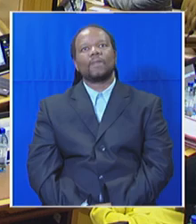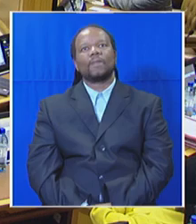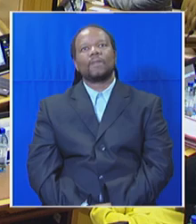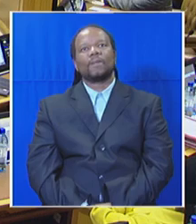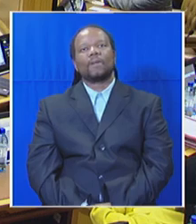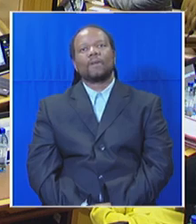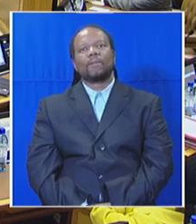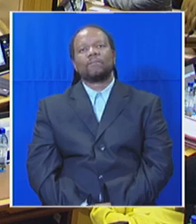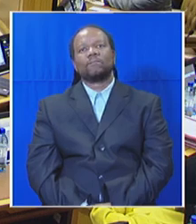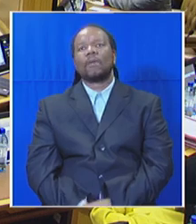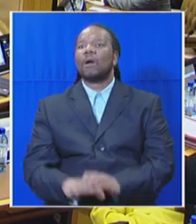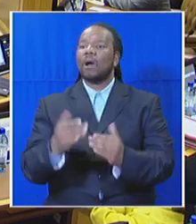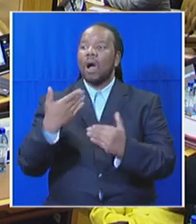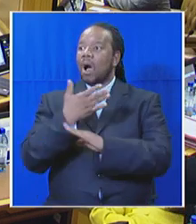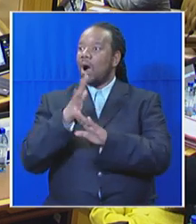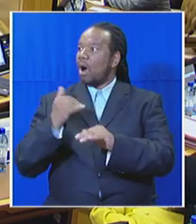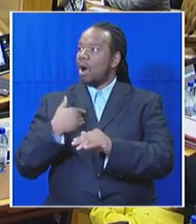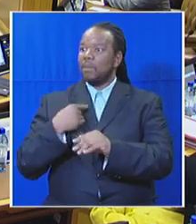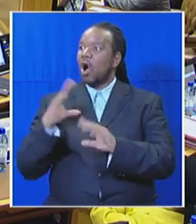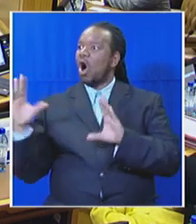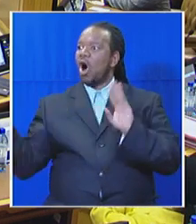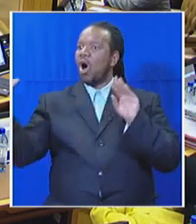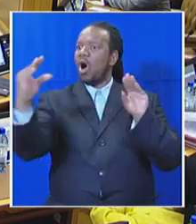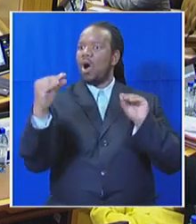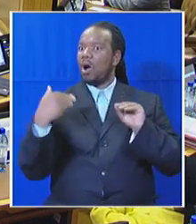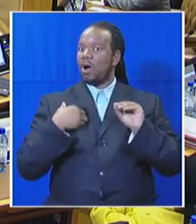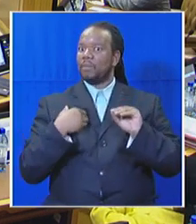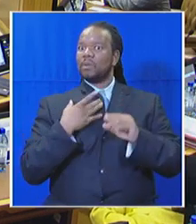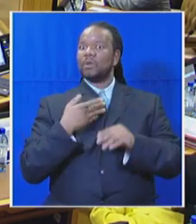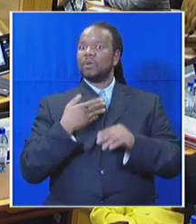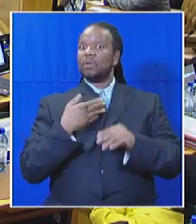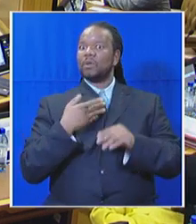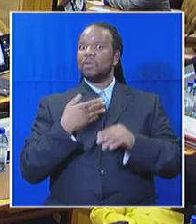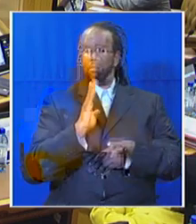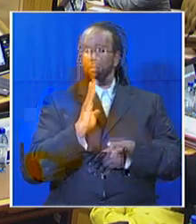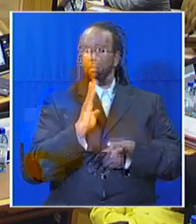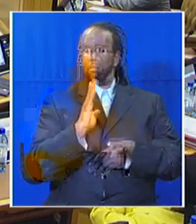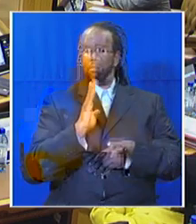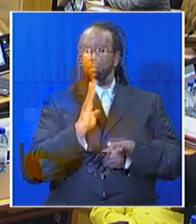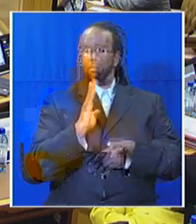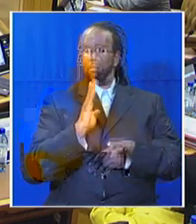I'm just talking to the speaker. I don't know what is this noise all about.